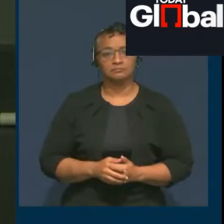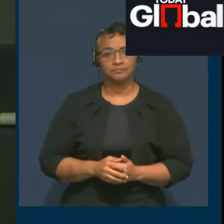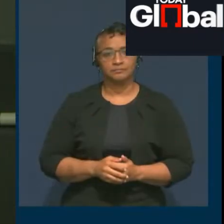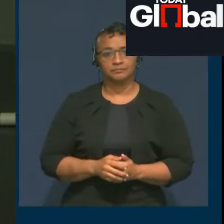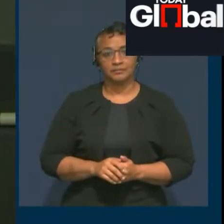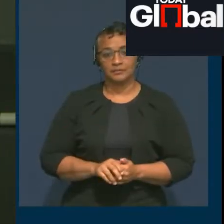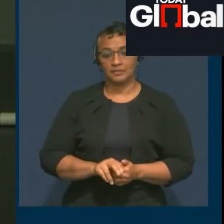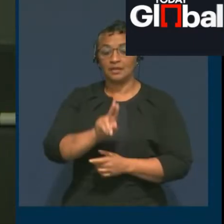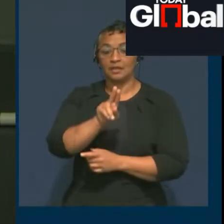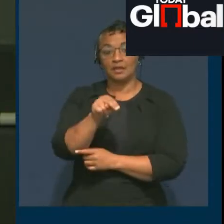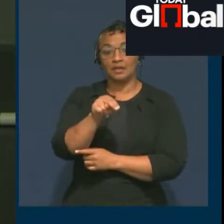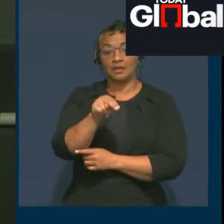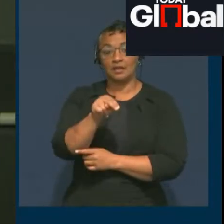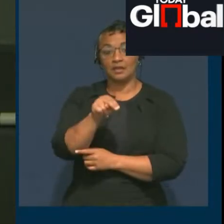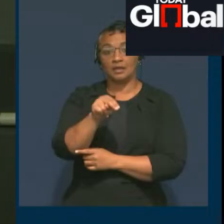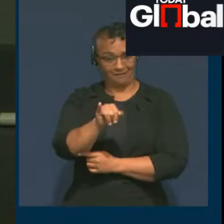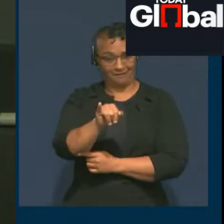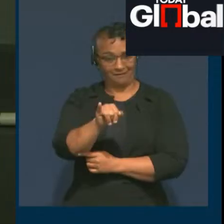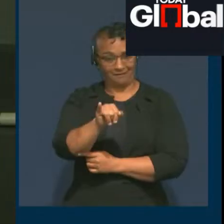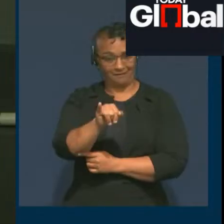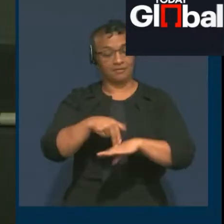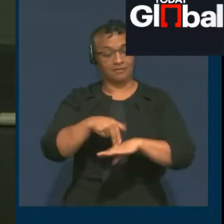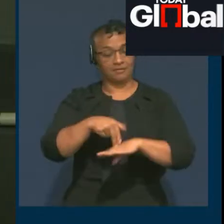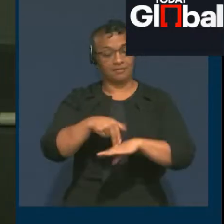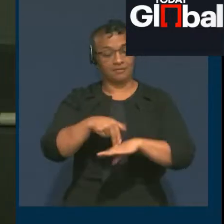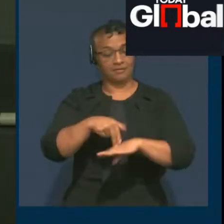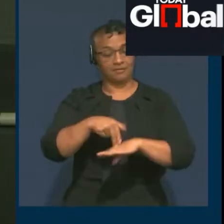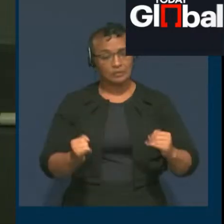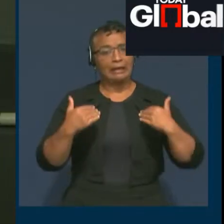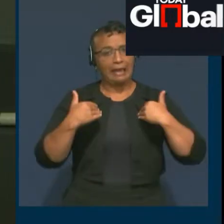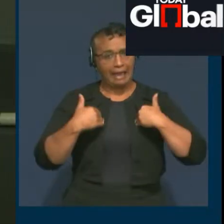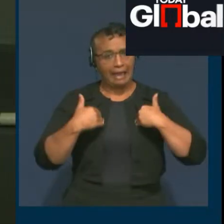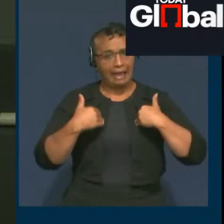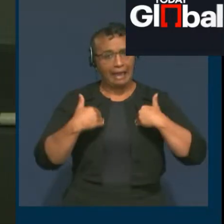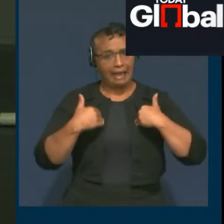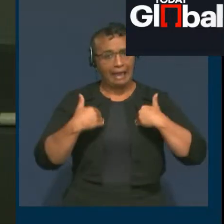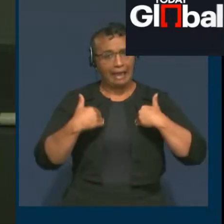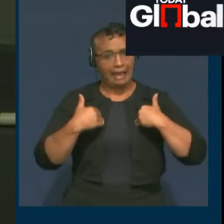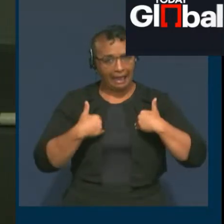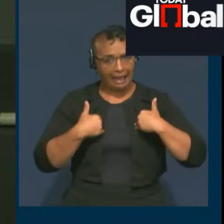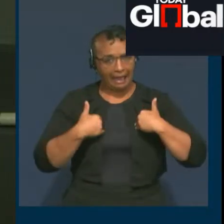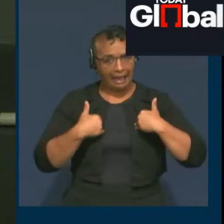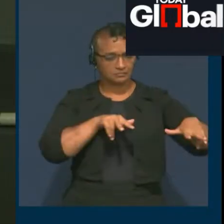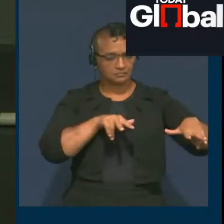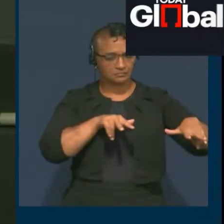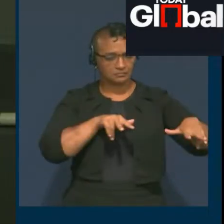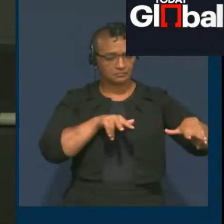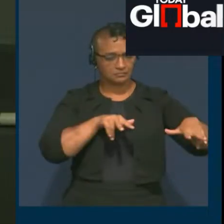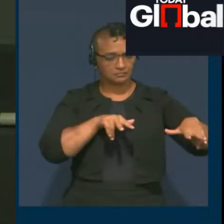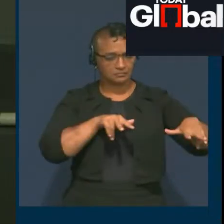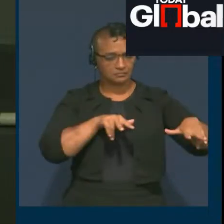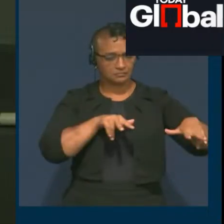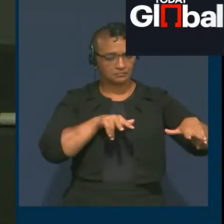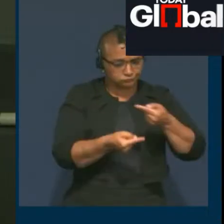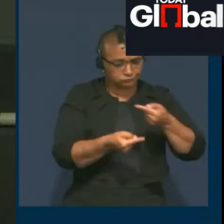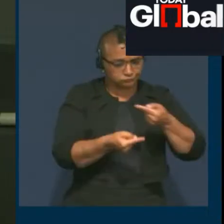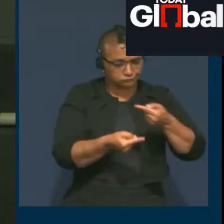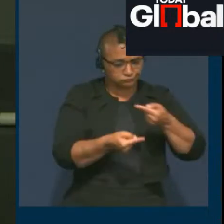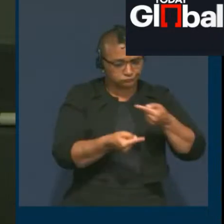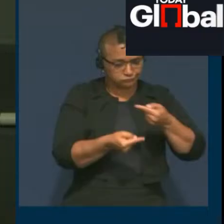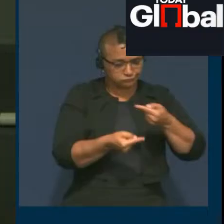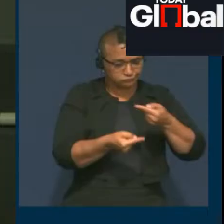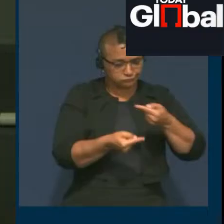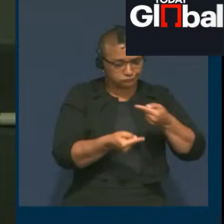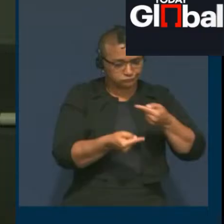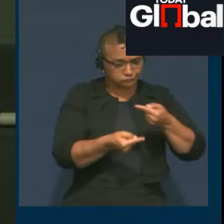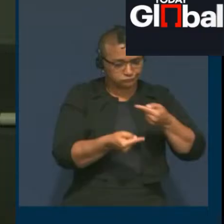Institute has an administrative and financial structure which enables it to carry out its activities independently,